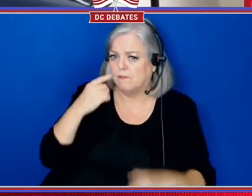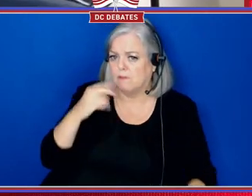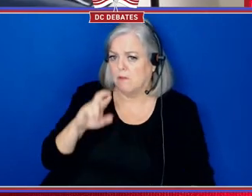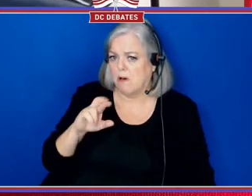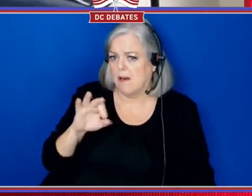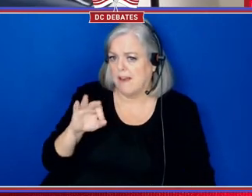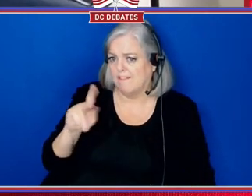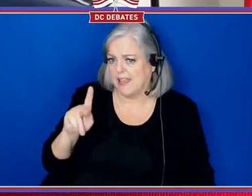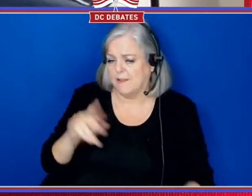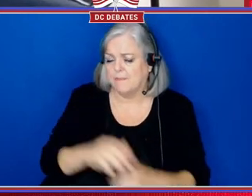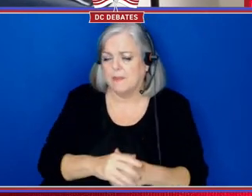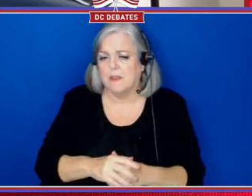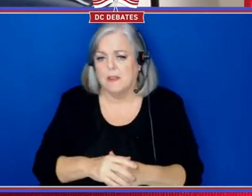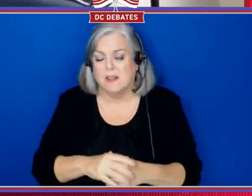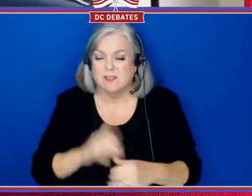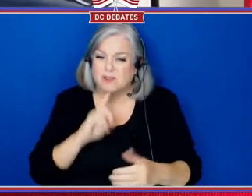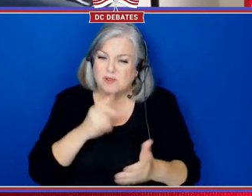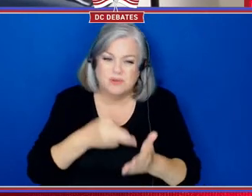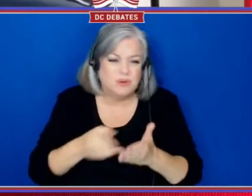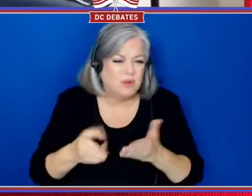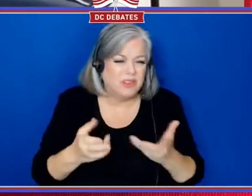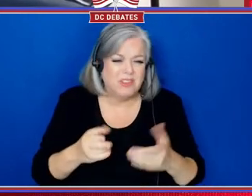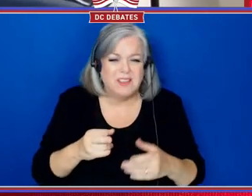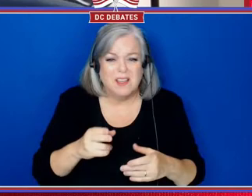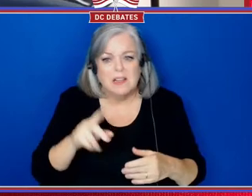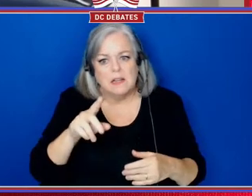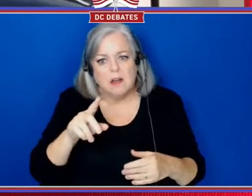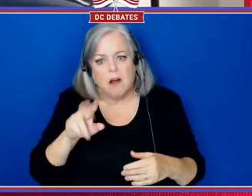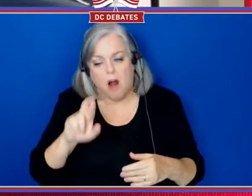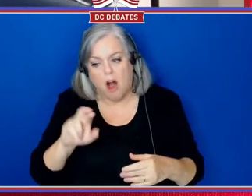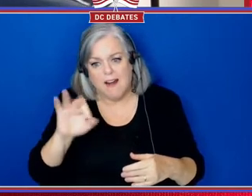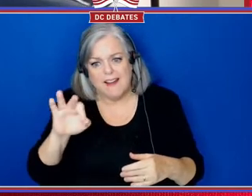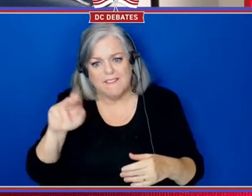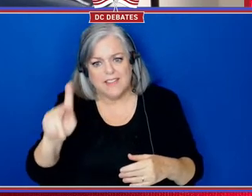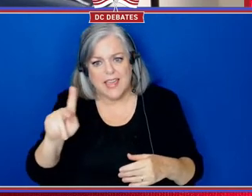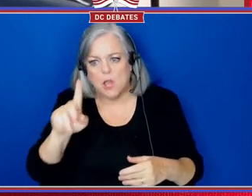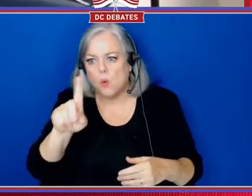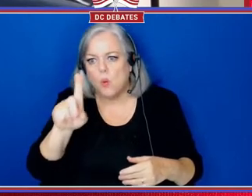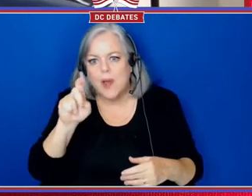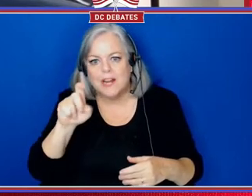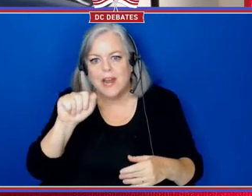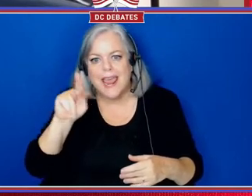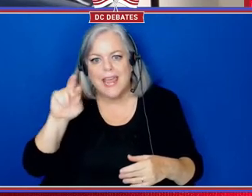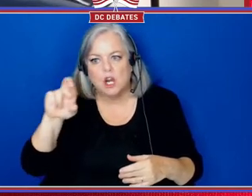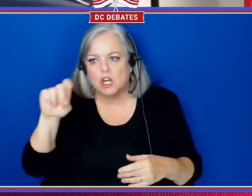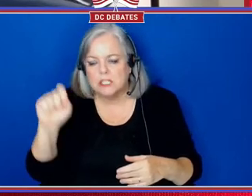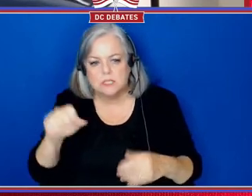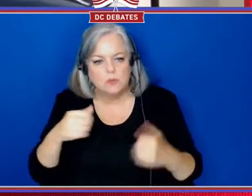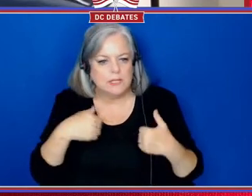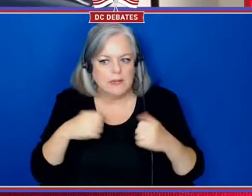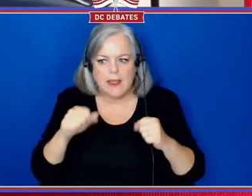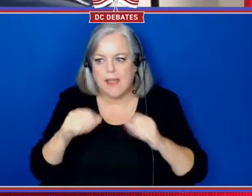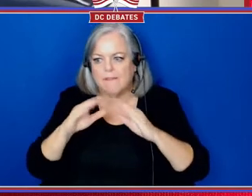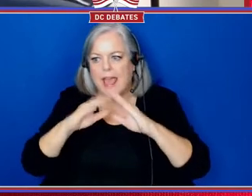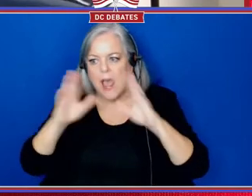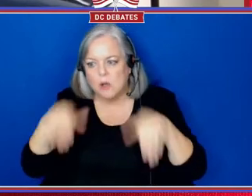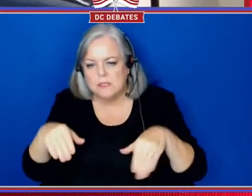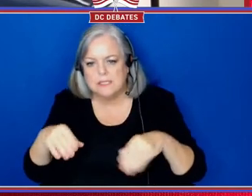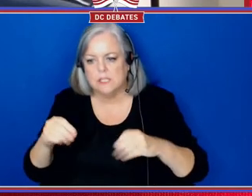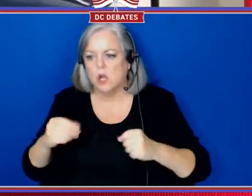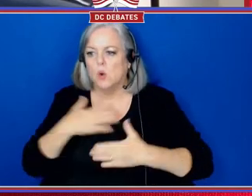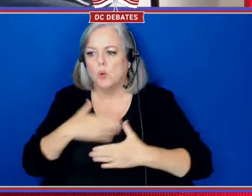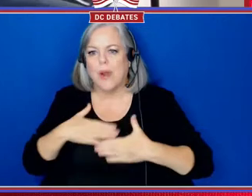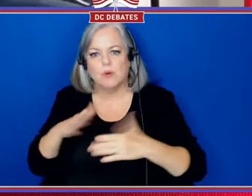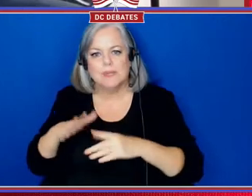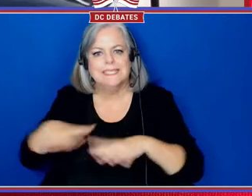is 100 acres. We can have housing, recreation space. I want to thank the council for their preliminary approval of